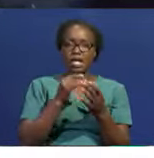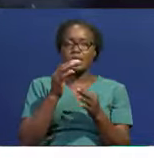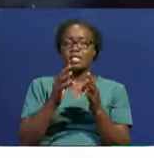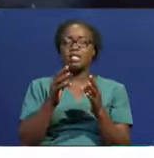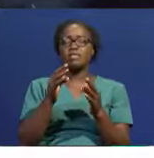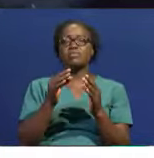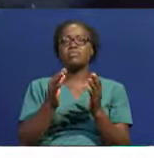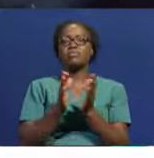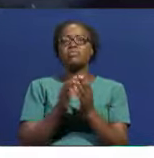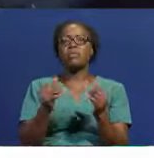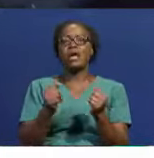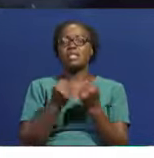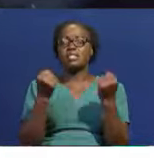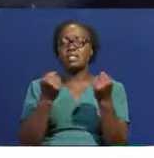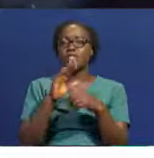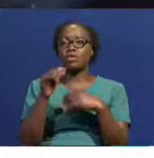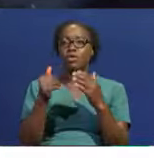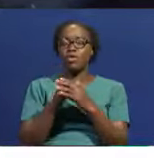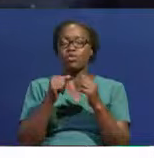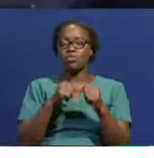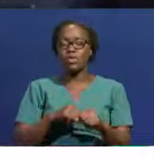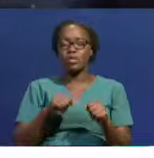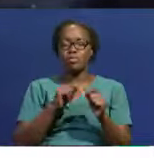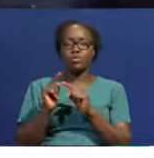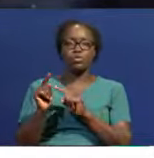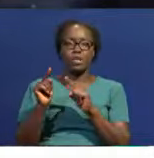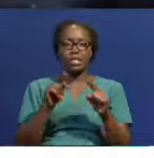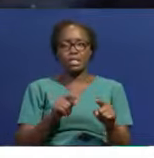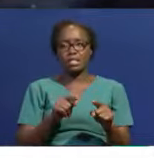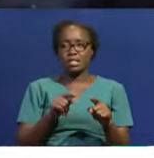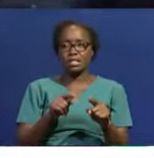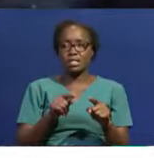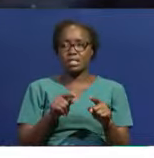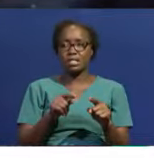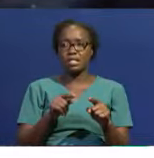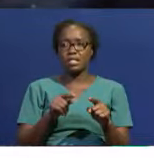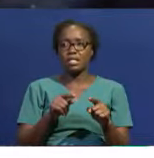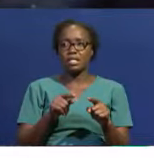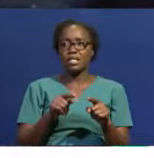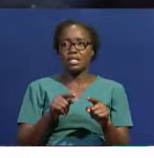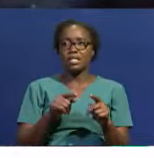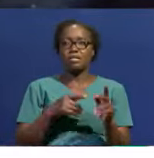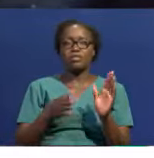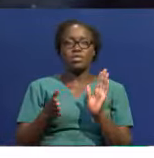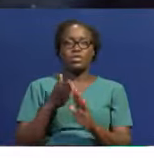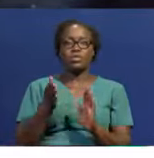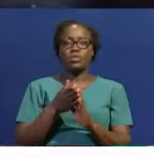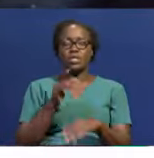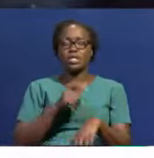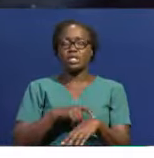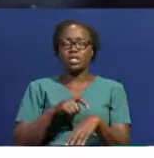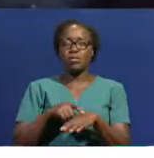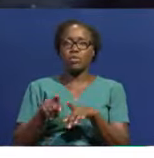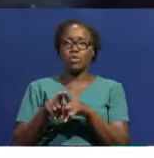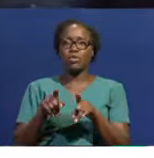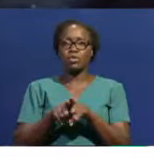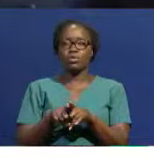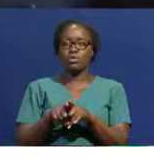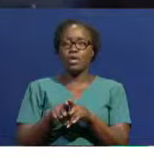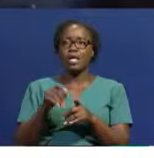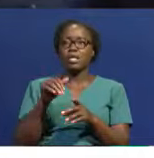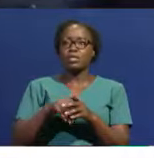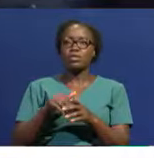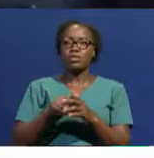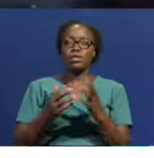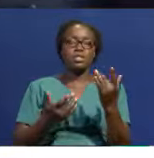of an incident, we should all be able to attend to it in very, very quick time. We have also brought on board the